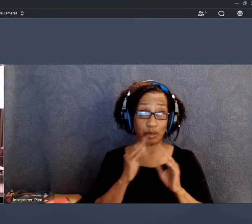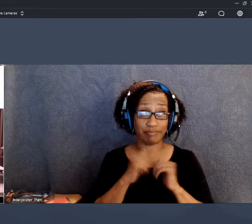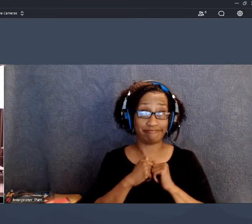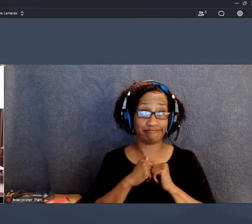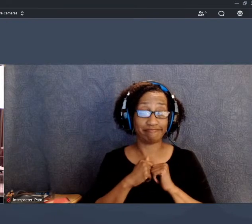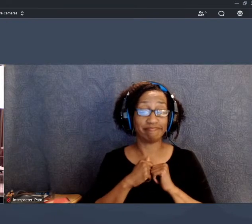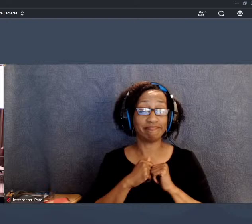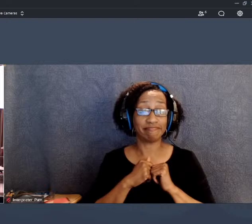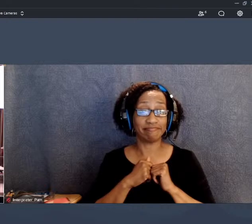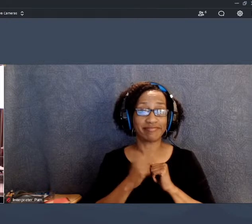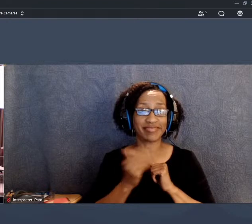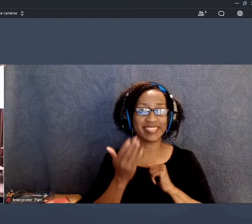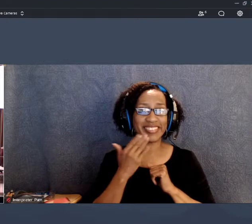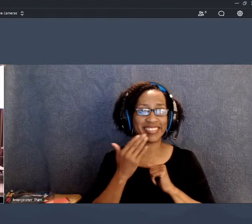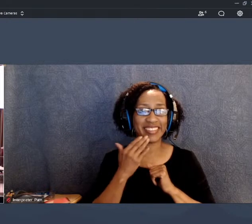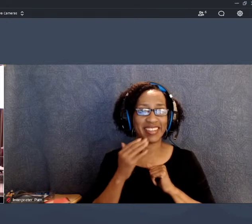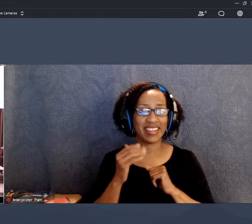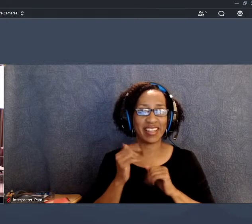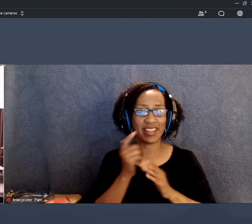And thank you, Attorney Wade.